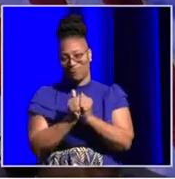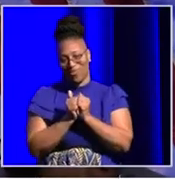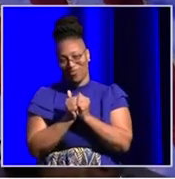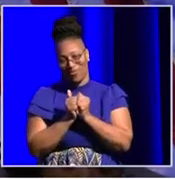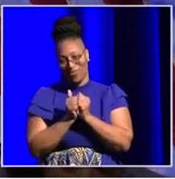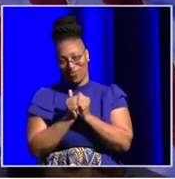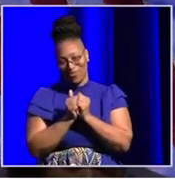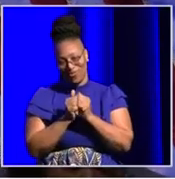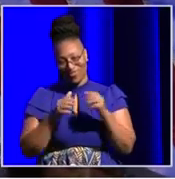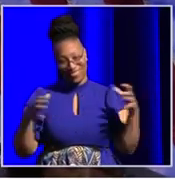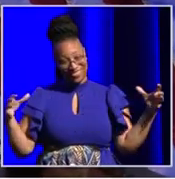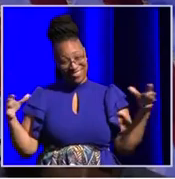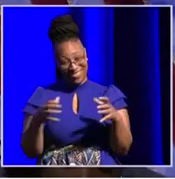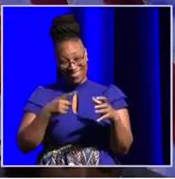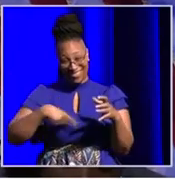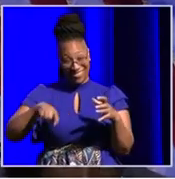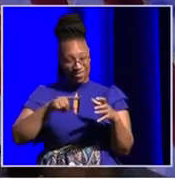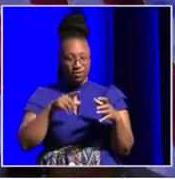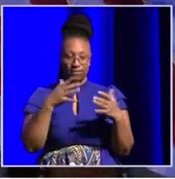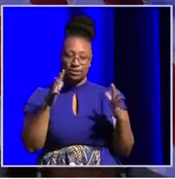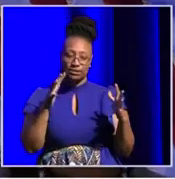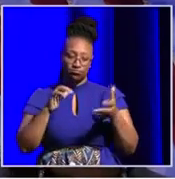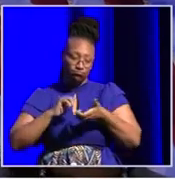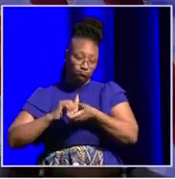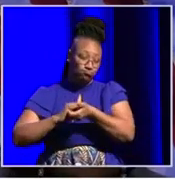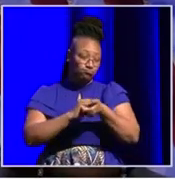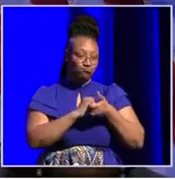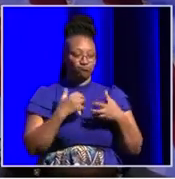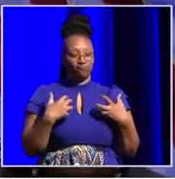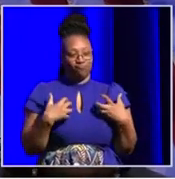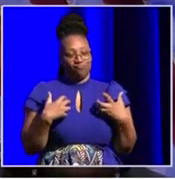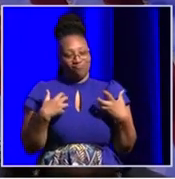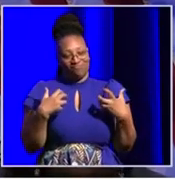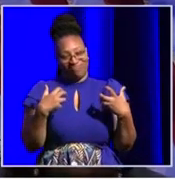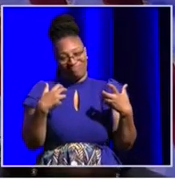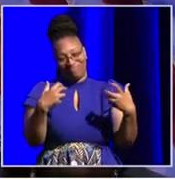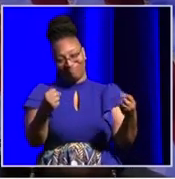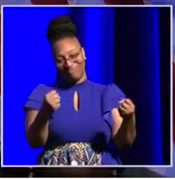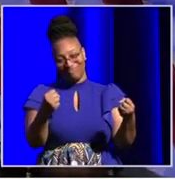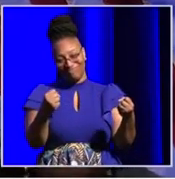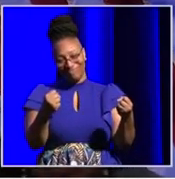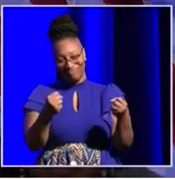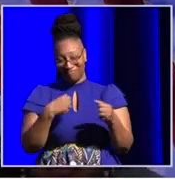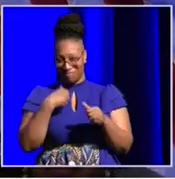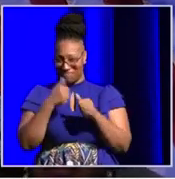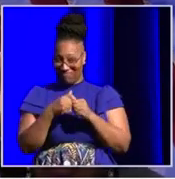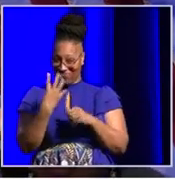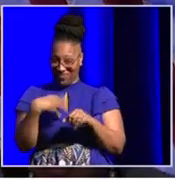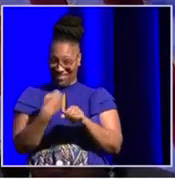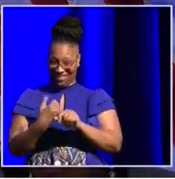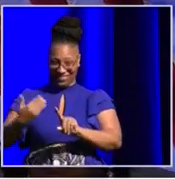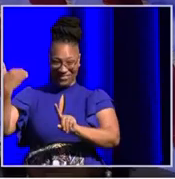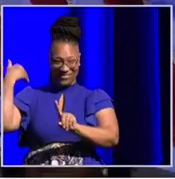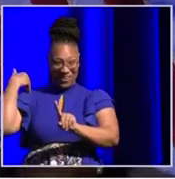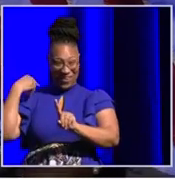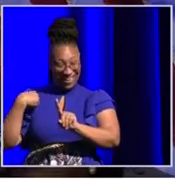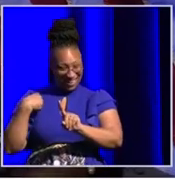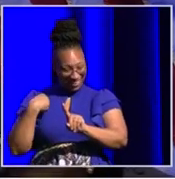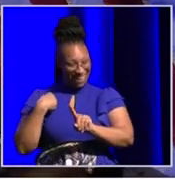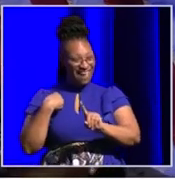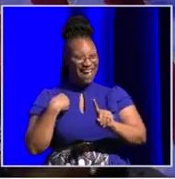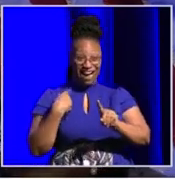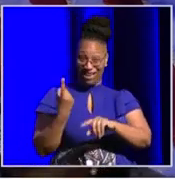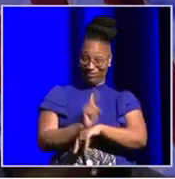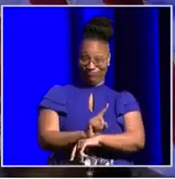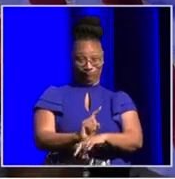to standing on this stage 4 years ago, I remember talking in my comments about the collective will we have to show in the face of some very daunting challenges.